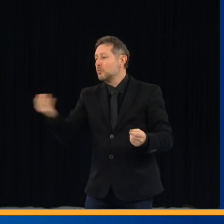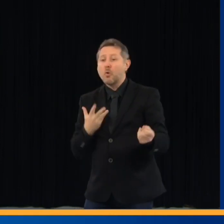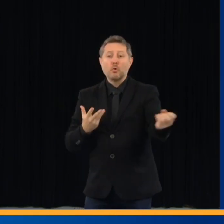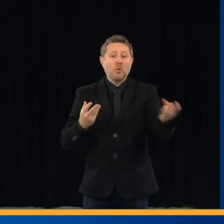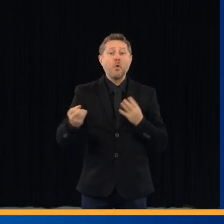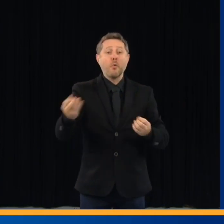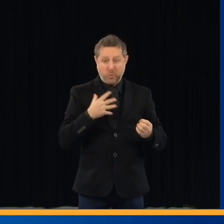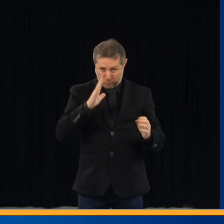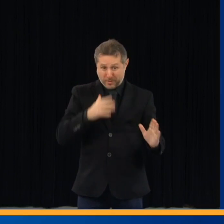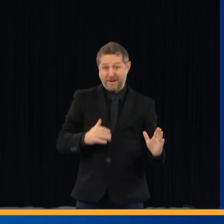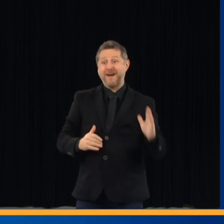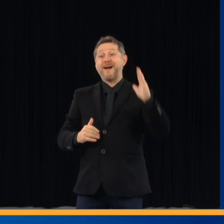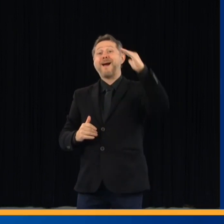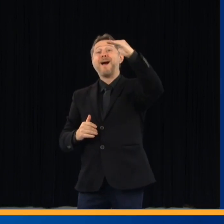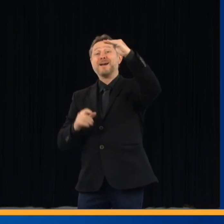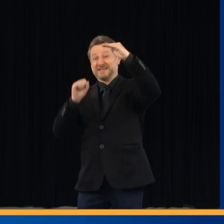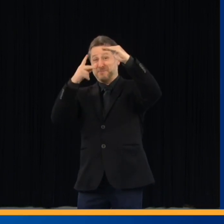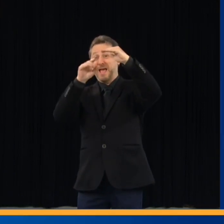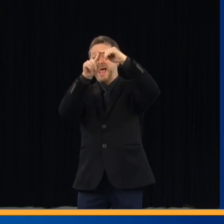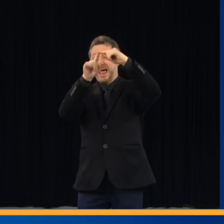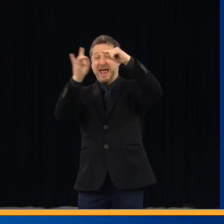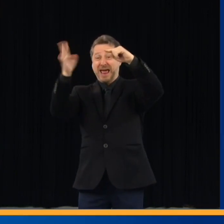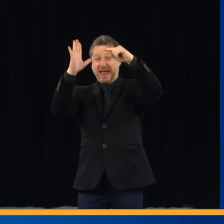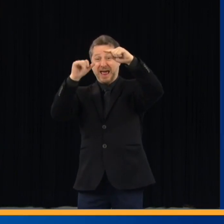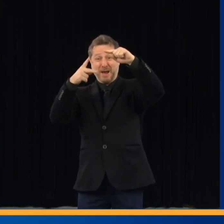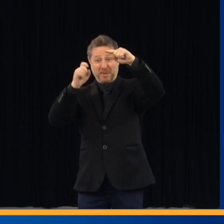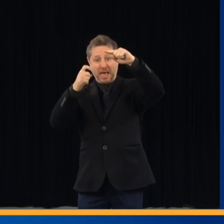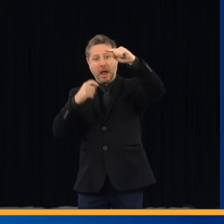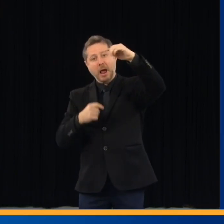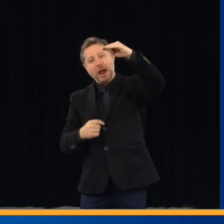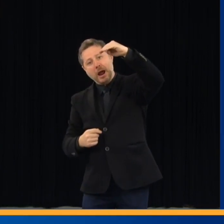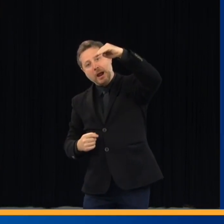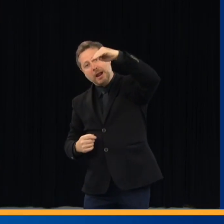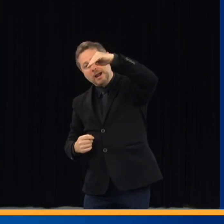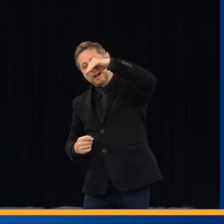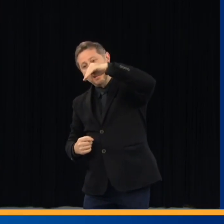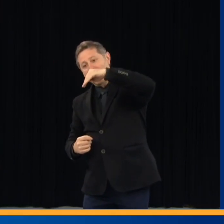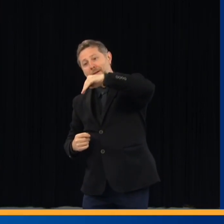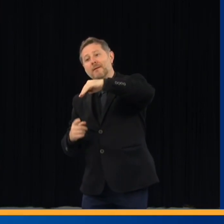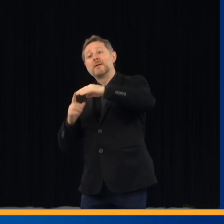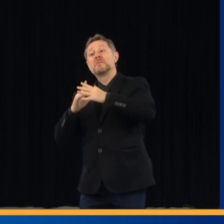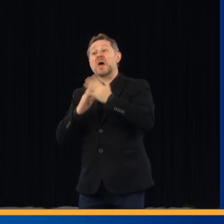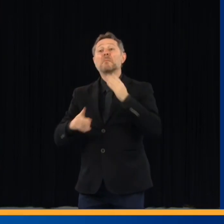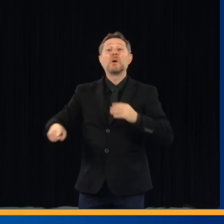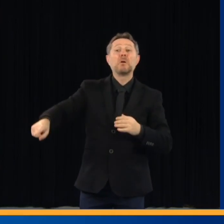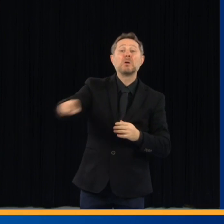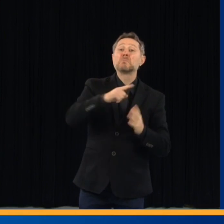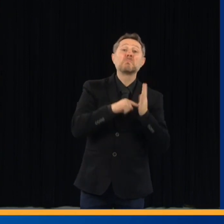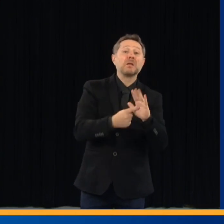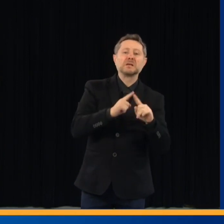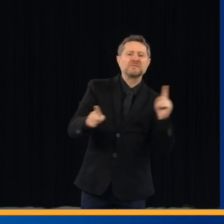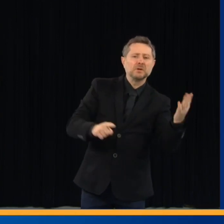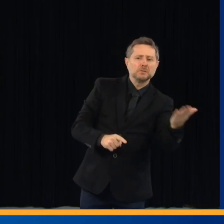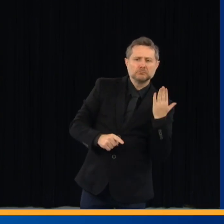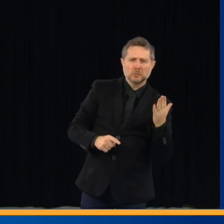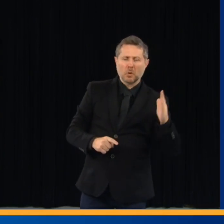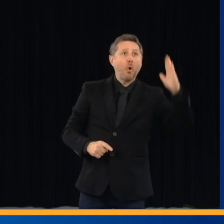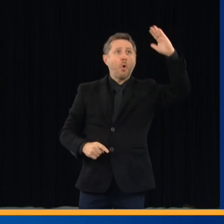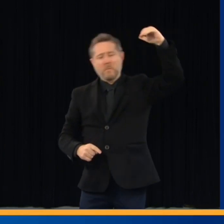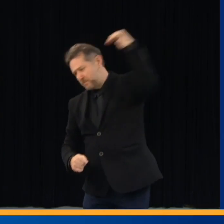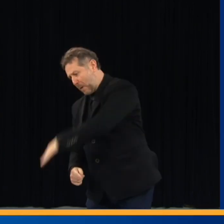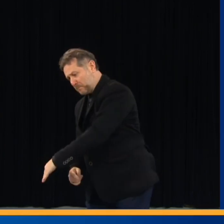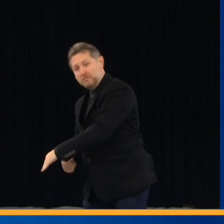coming down from the apex. Models vary at how quickly you come down from the apex, but they